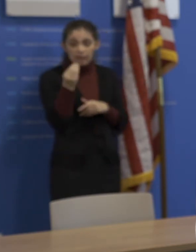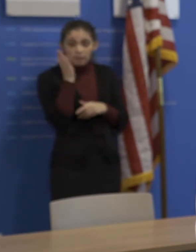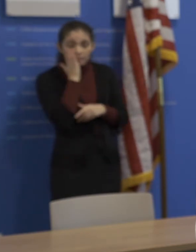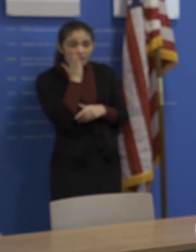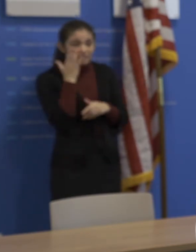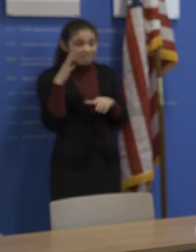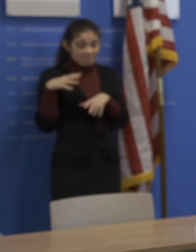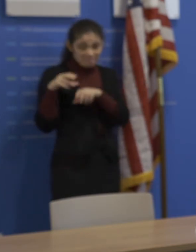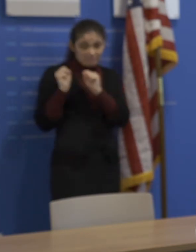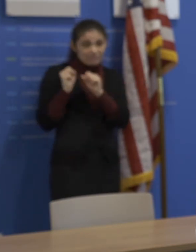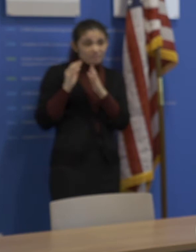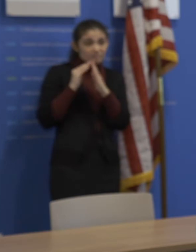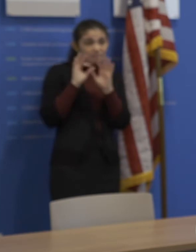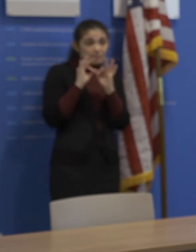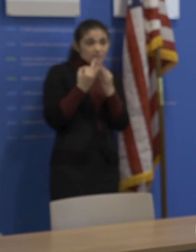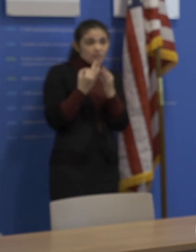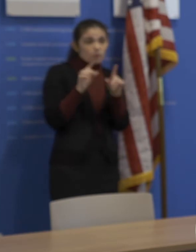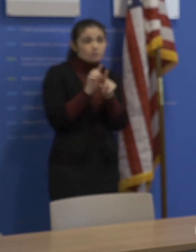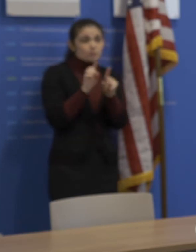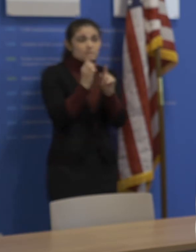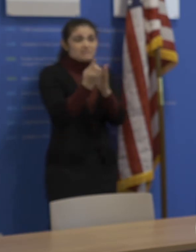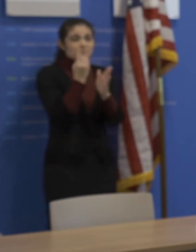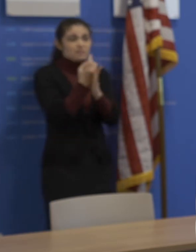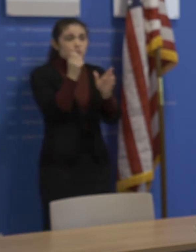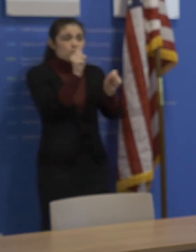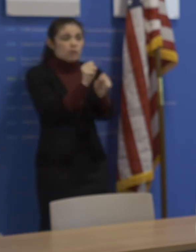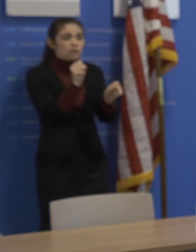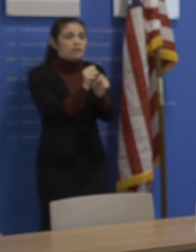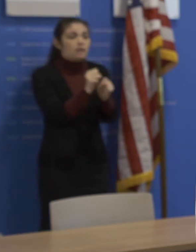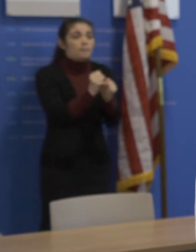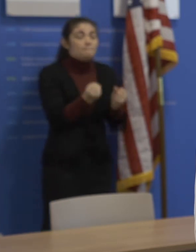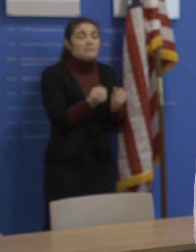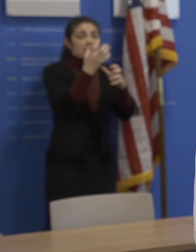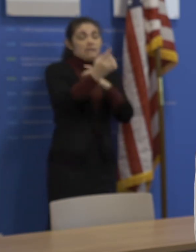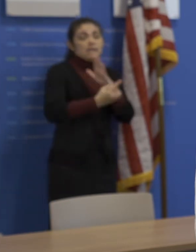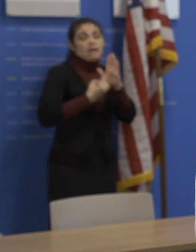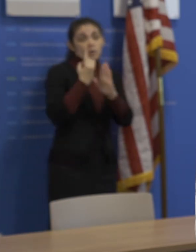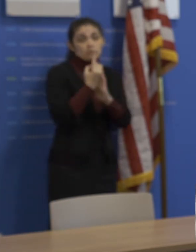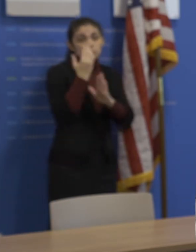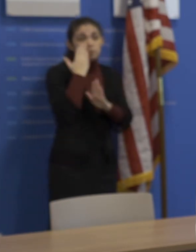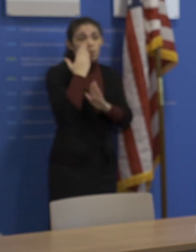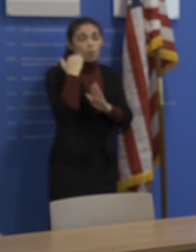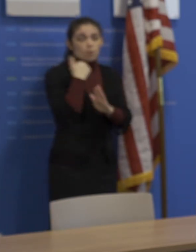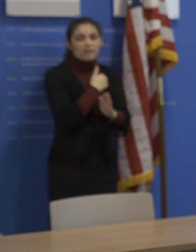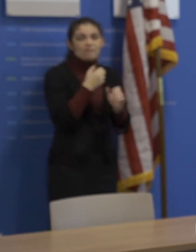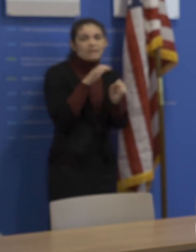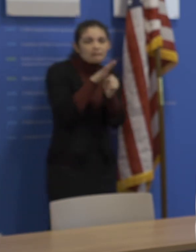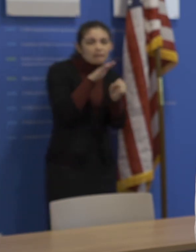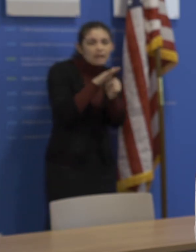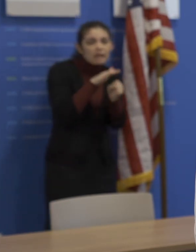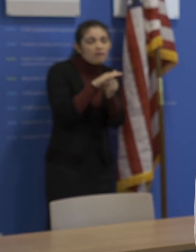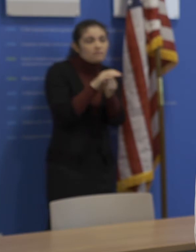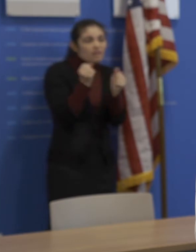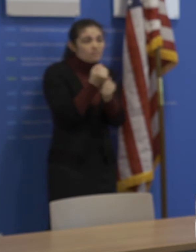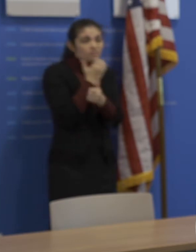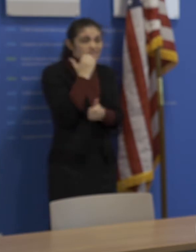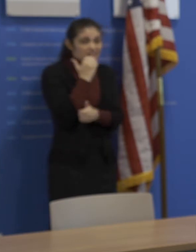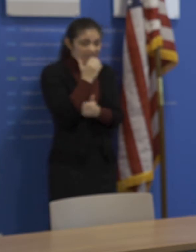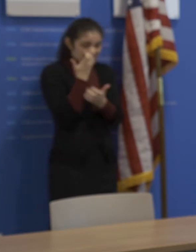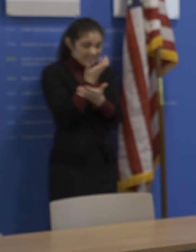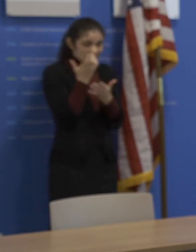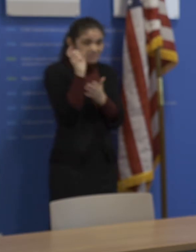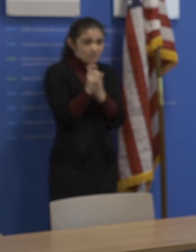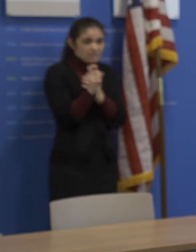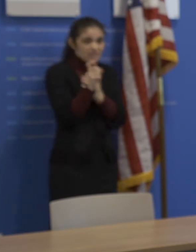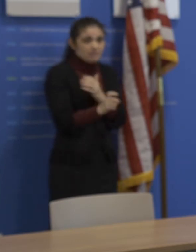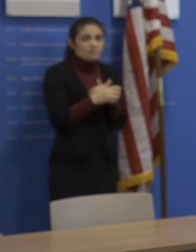leaving their families, and sometimes working really, really long hours to make sure that we all have enough essential supplies for what